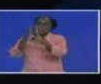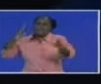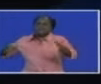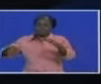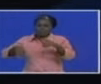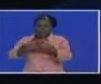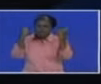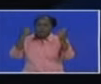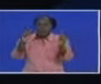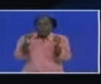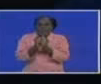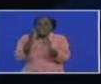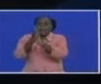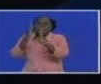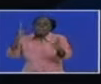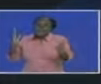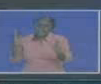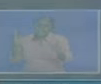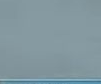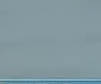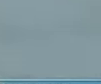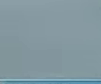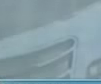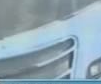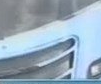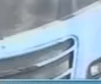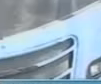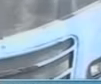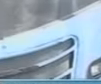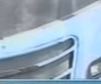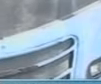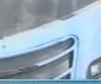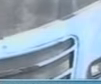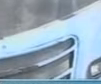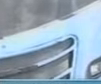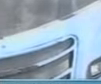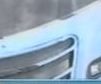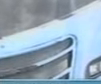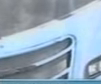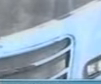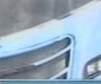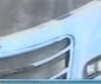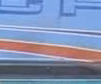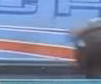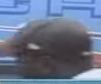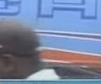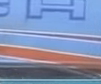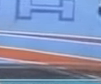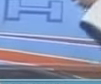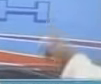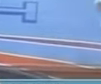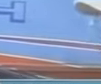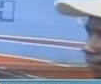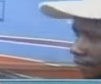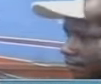along the Nairobi-Mombasa highway. The Mombasa-bound bus was carrying 59 passengers from Wingi. 31 passengers were injured, some